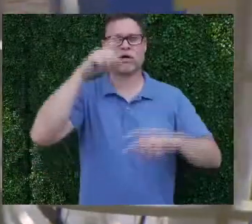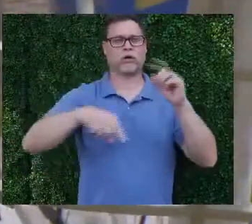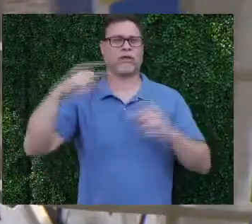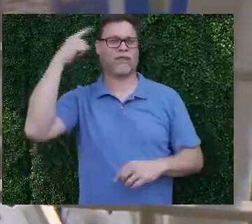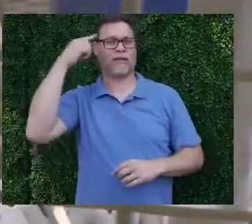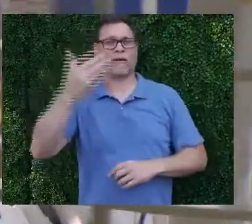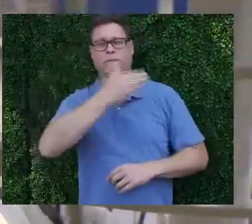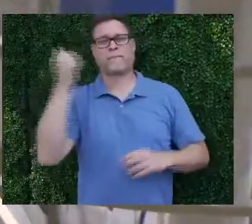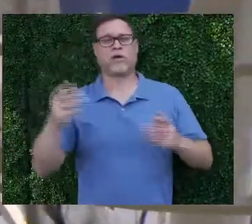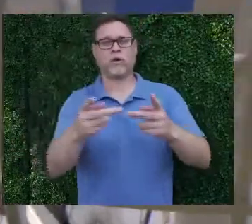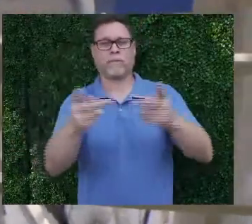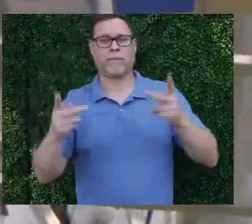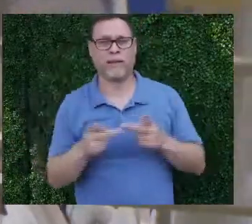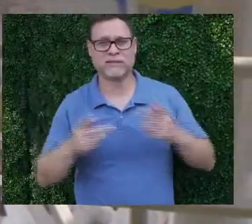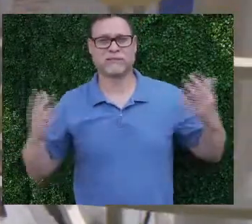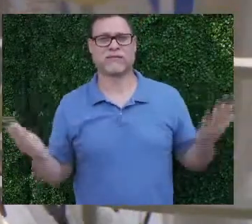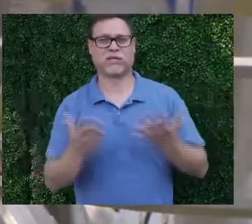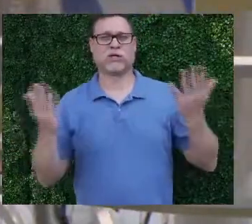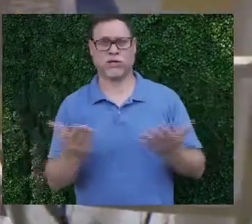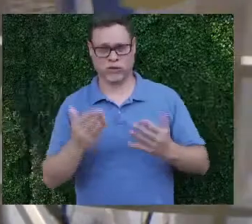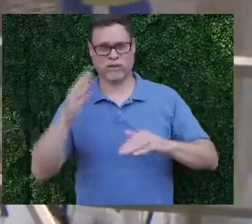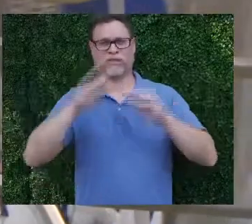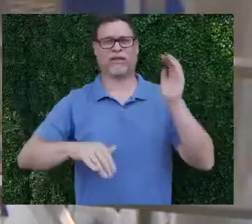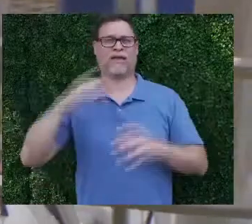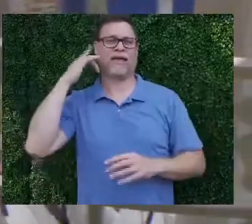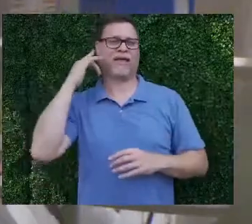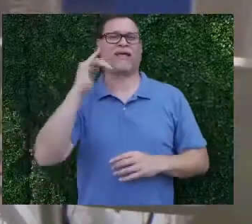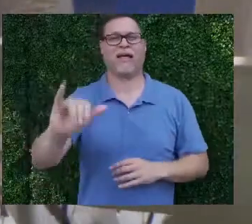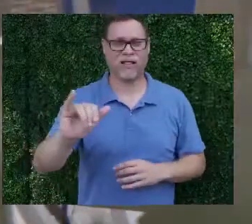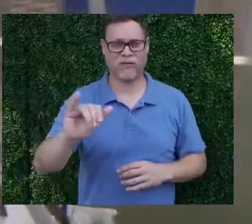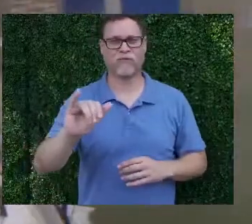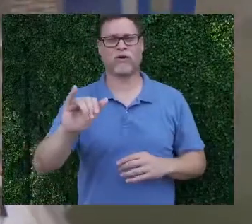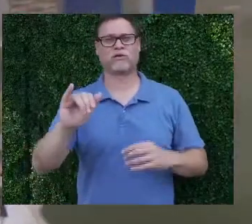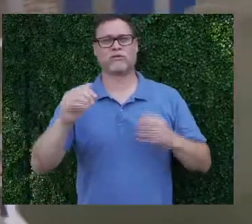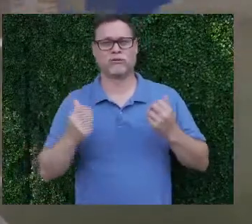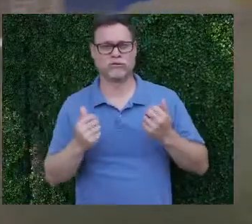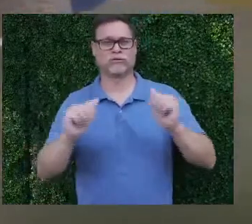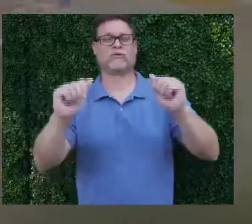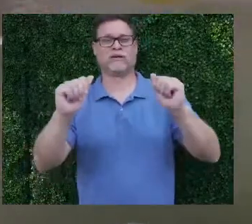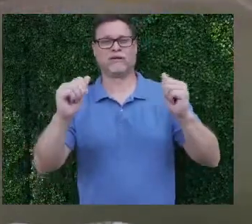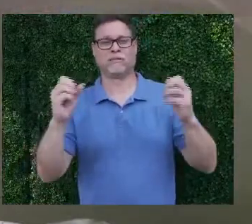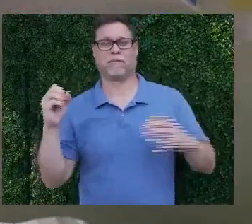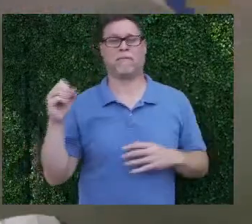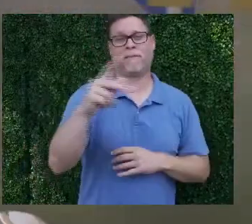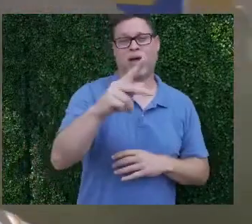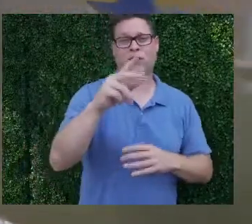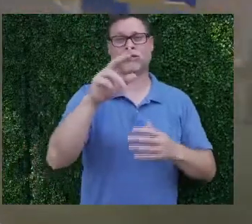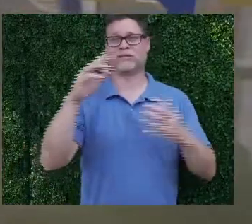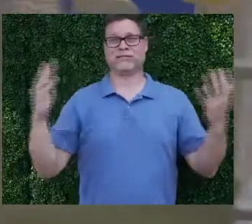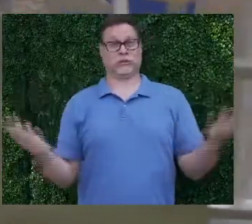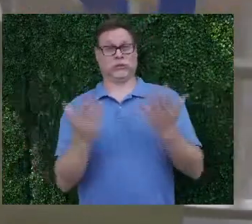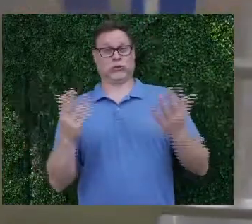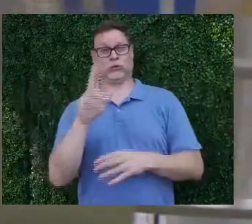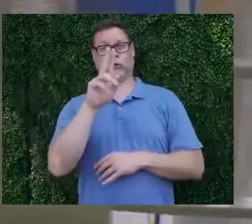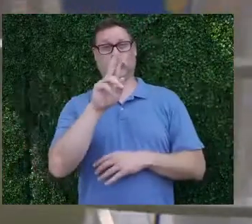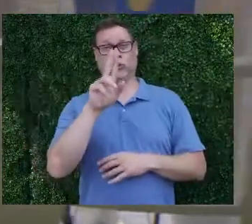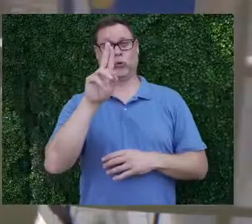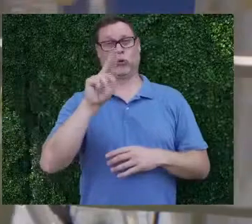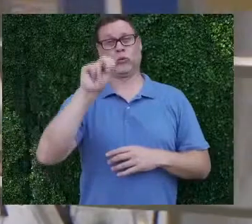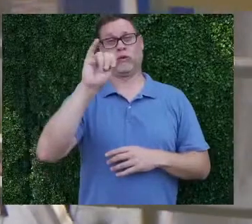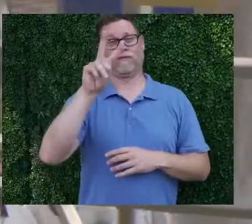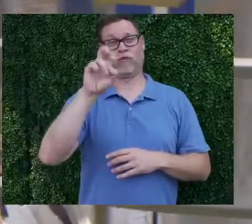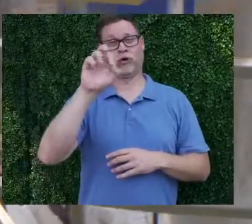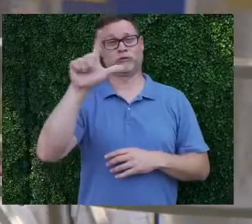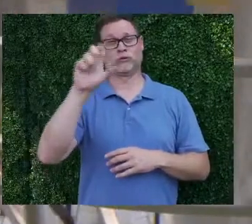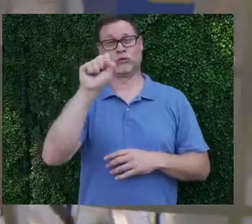better place to be than right here, where California today is roaring back at Universal Studios. So let's give everybody